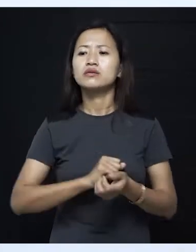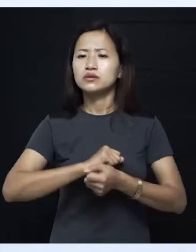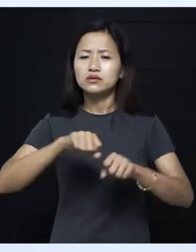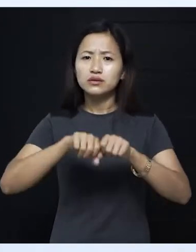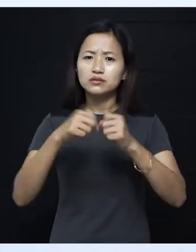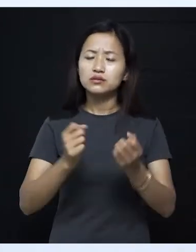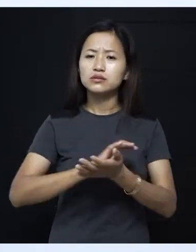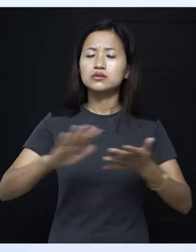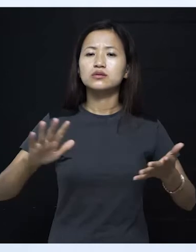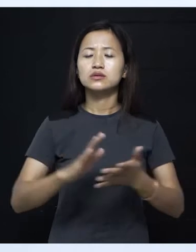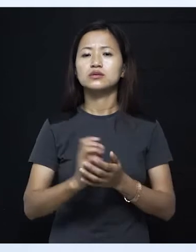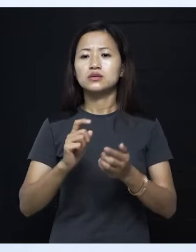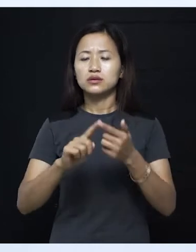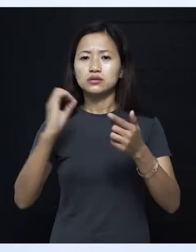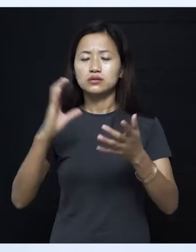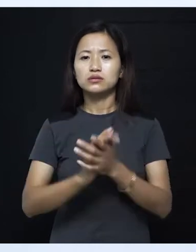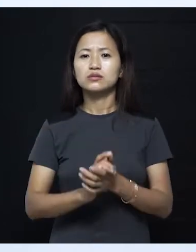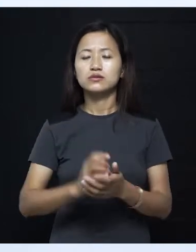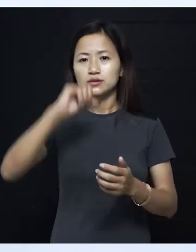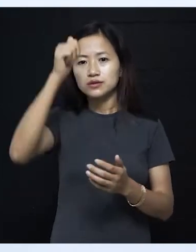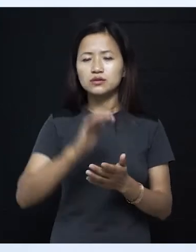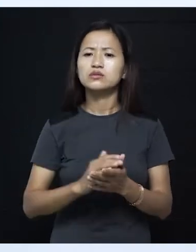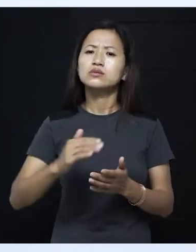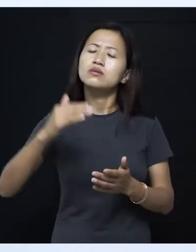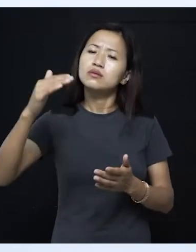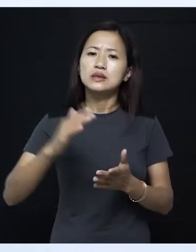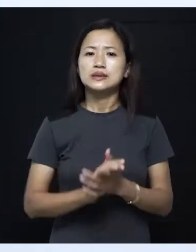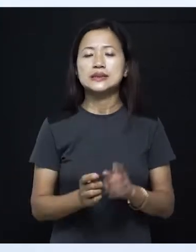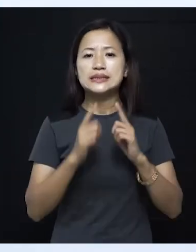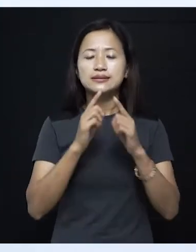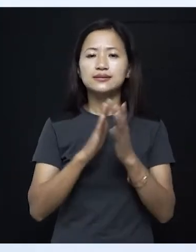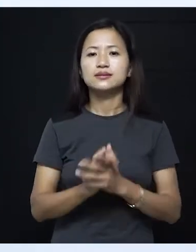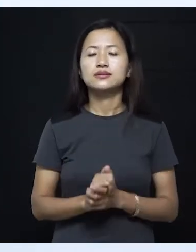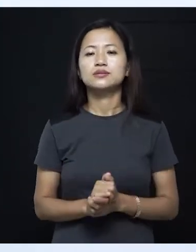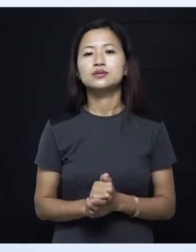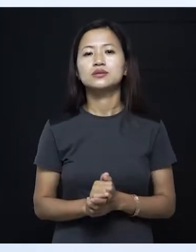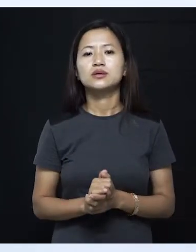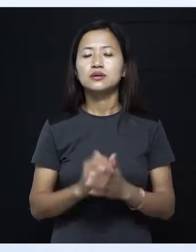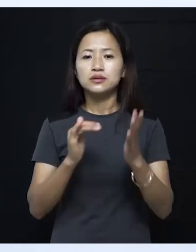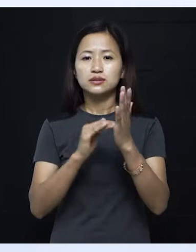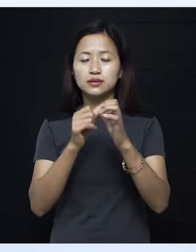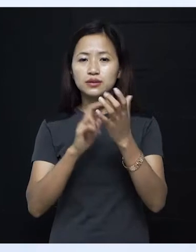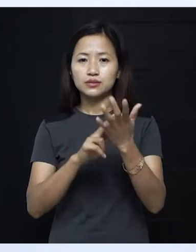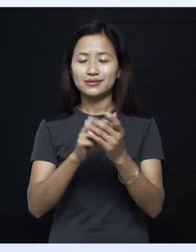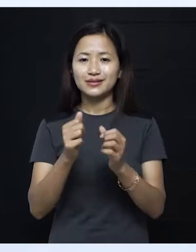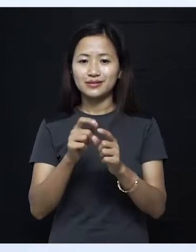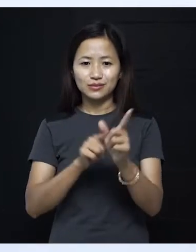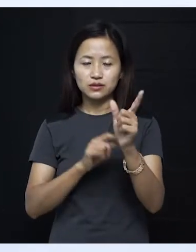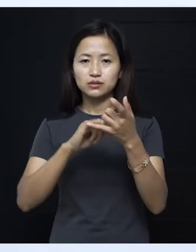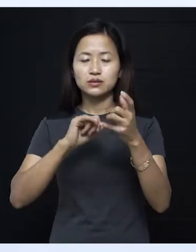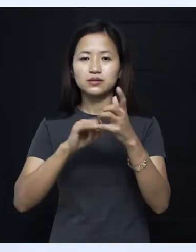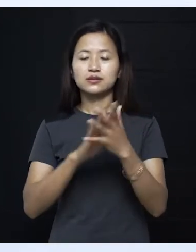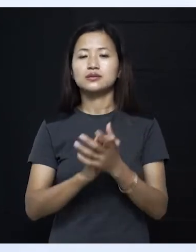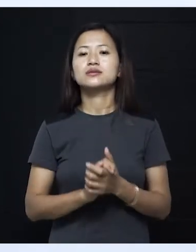the economy of India and so on. And there you have also discussed about, we call it as the Zamindari system,